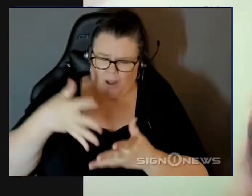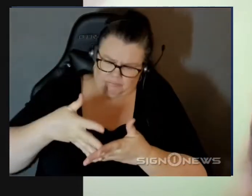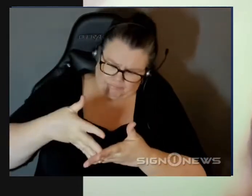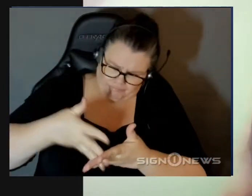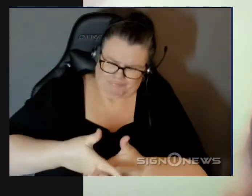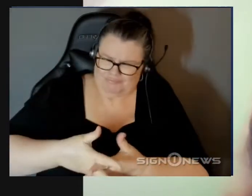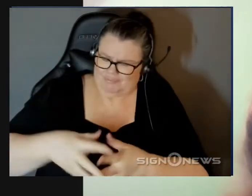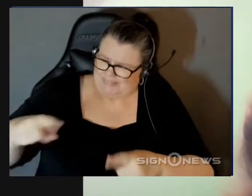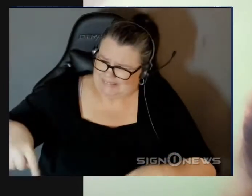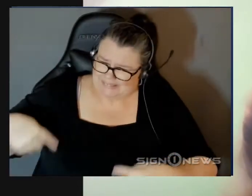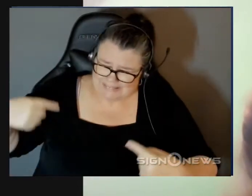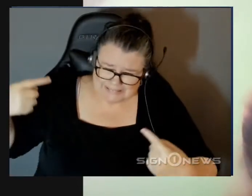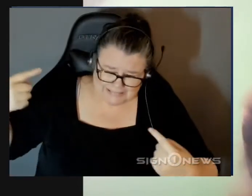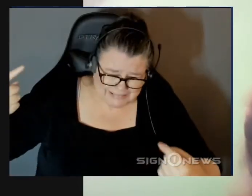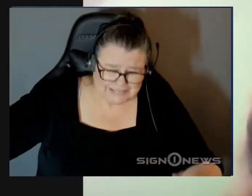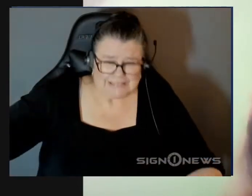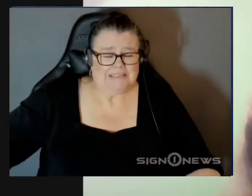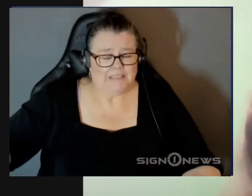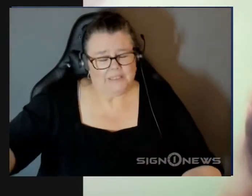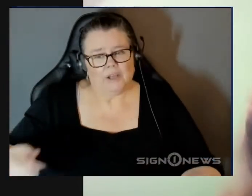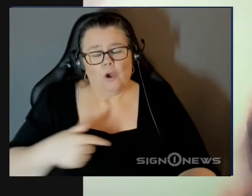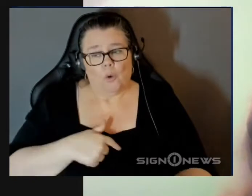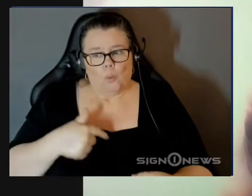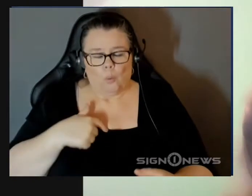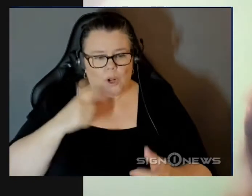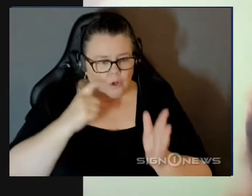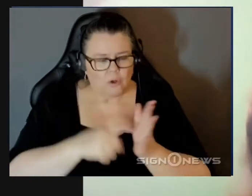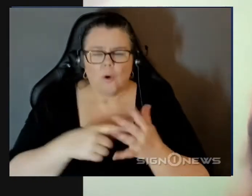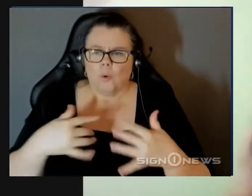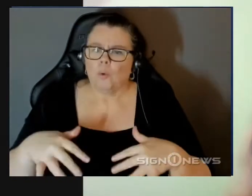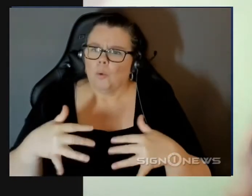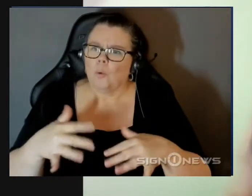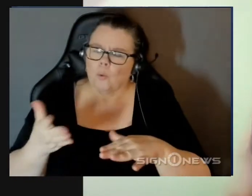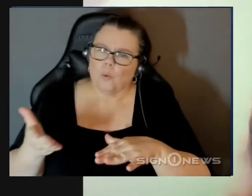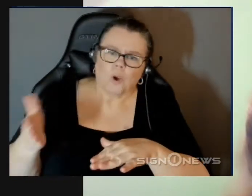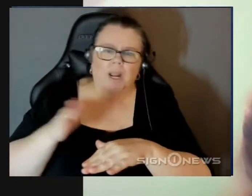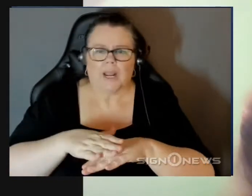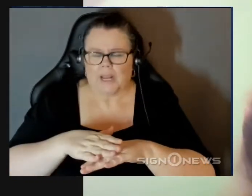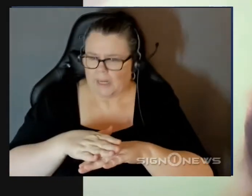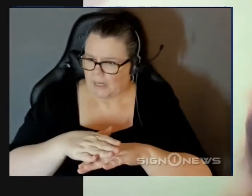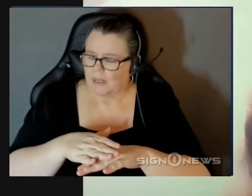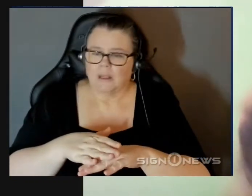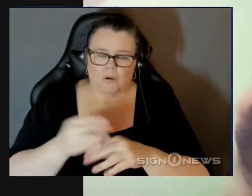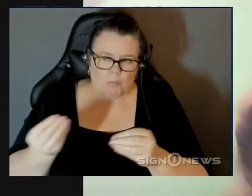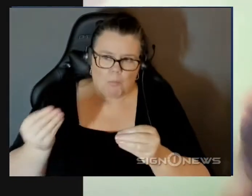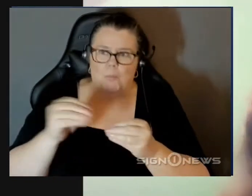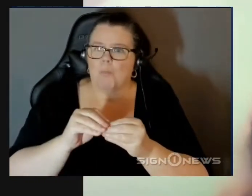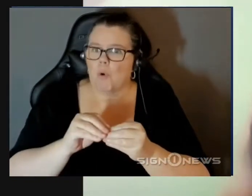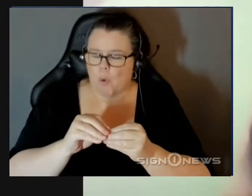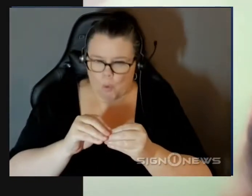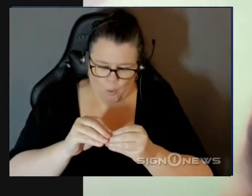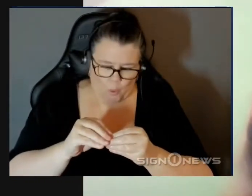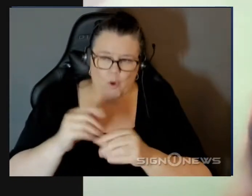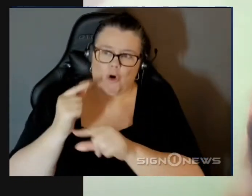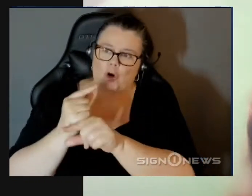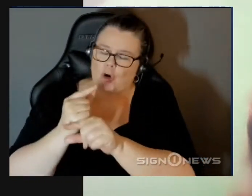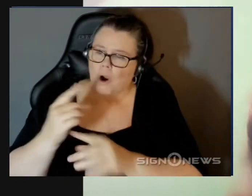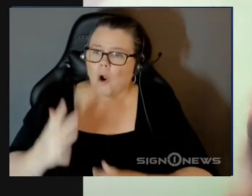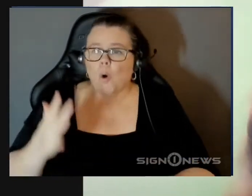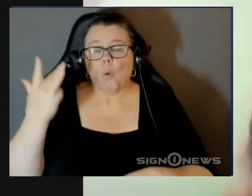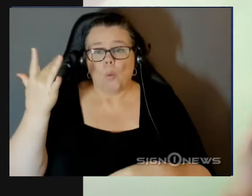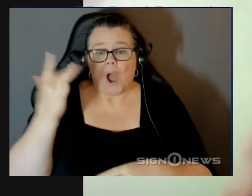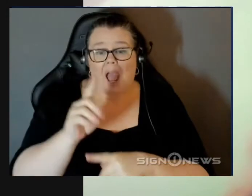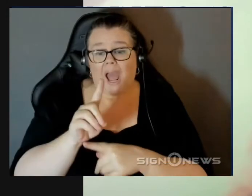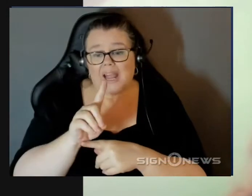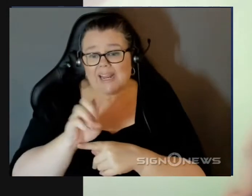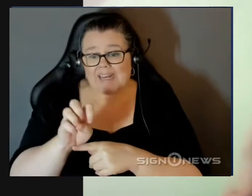an increase in the number of guardianships for a variety of different reasons. I think it's been linked to things like deinstitutionalization. It's been